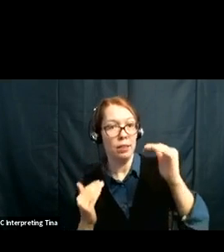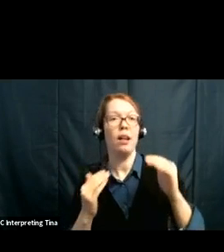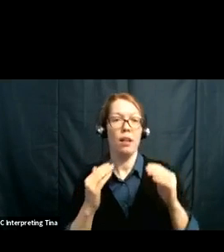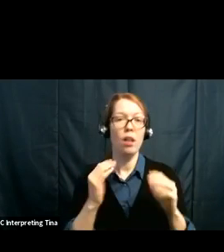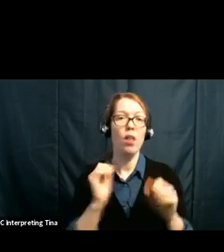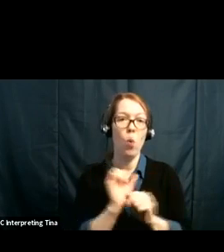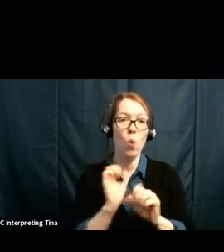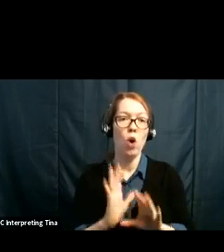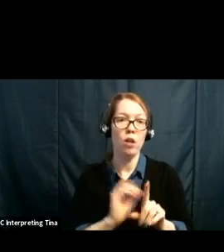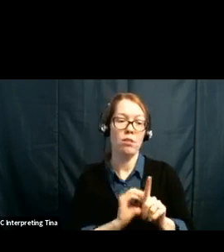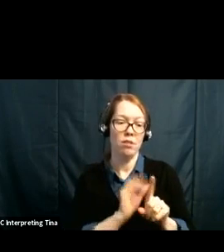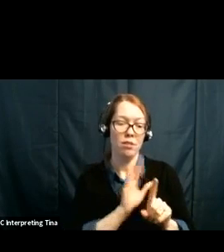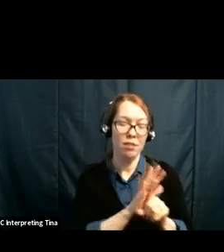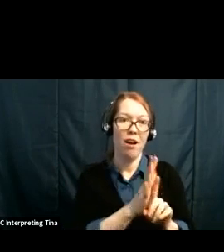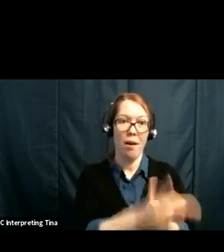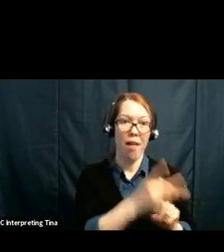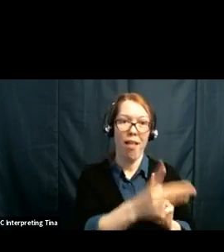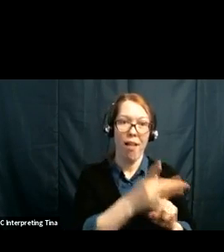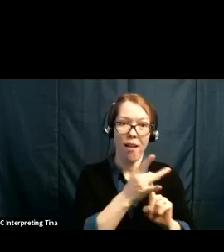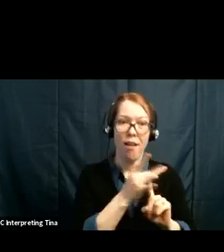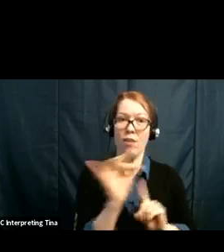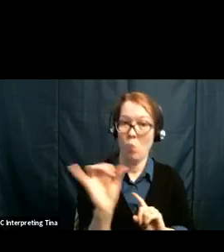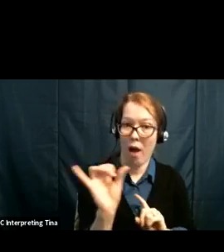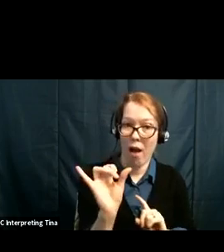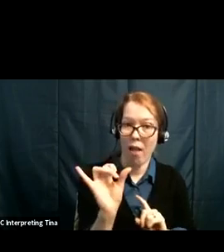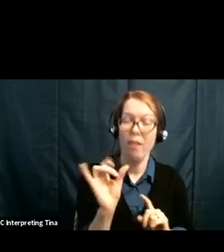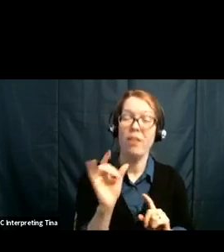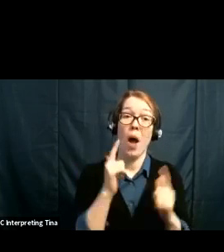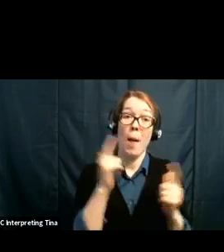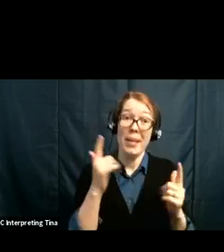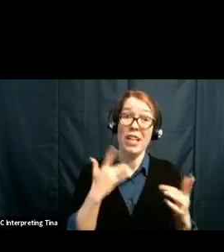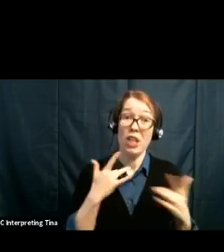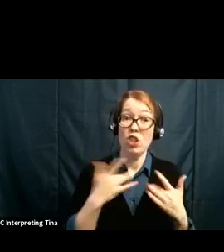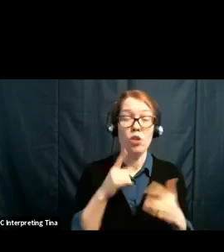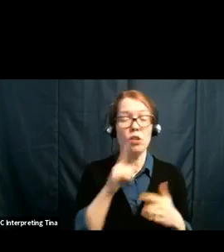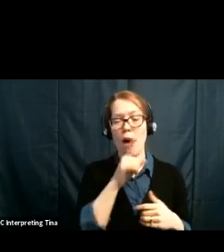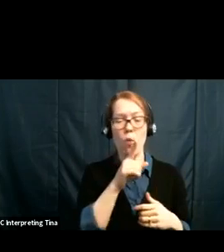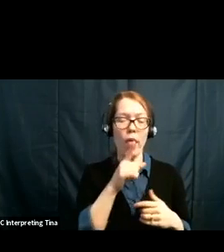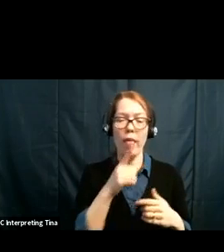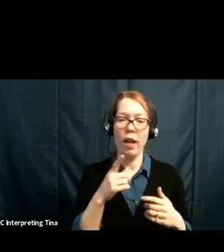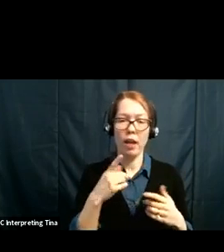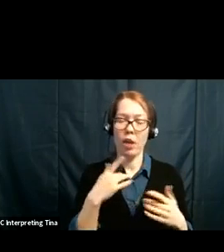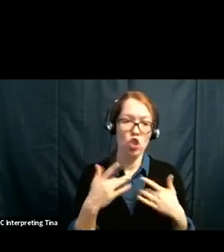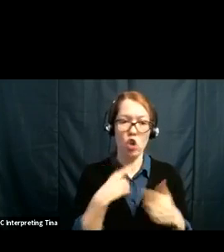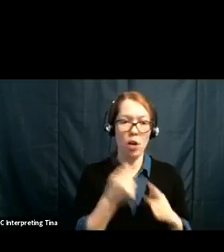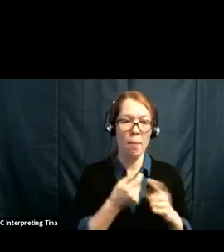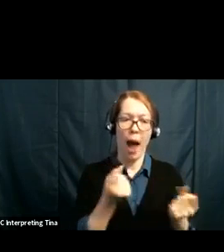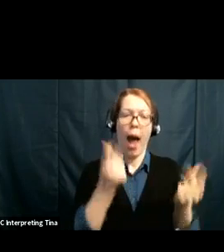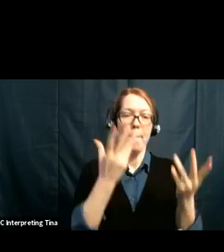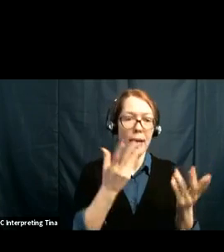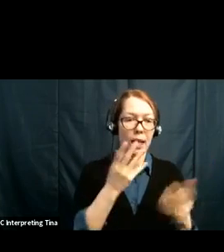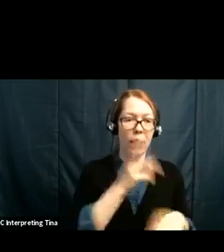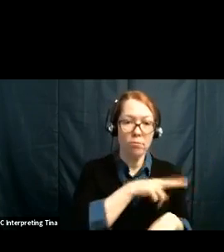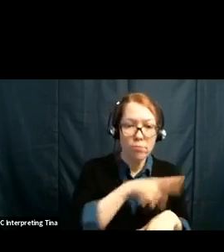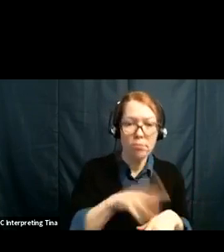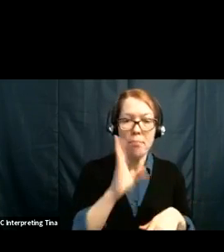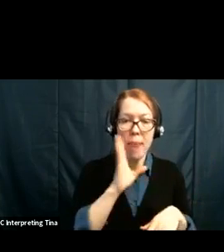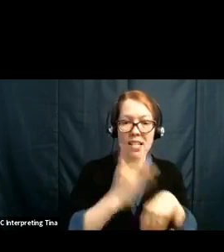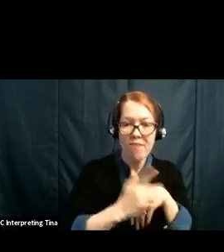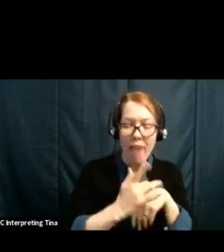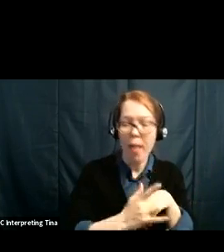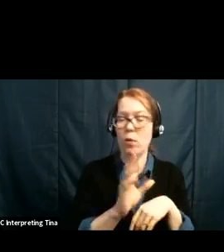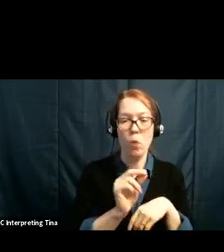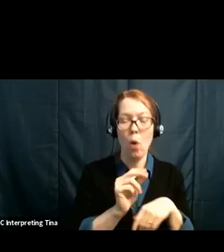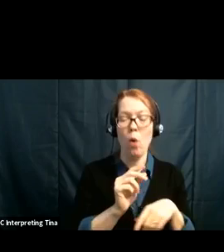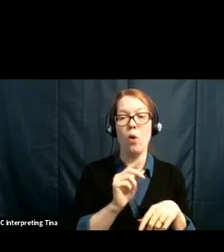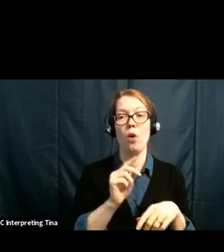well. And so our biggest concern right now is not the physical beds or the physical equipment, but do we have the ability to care